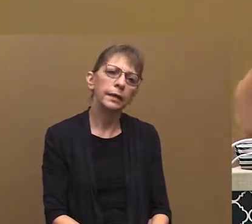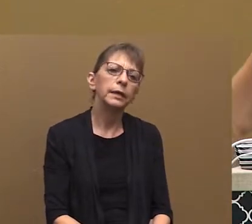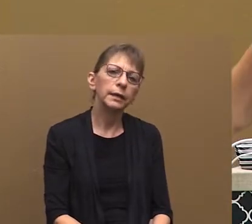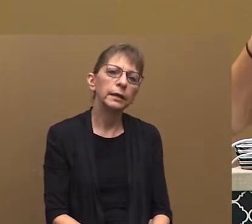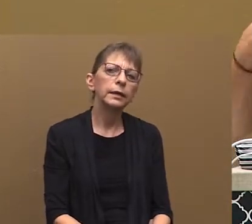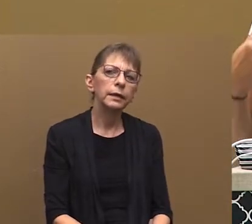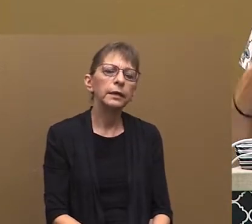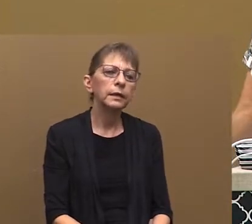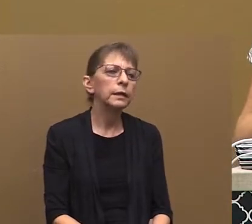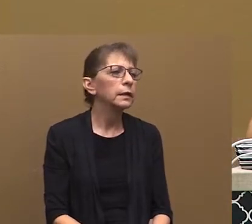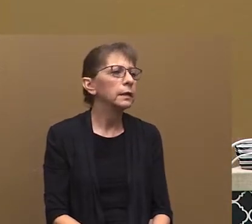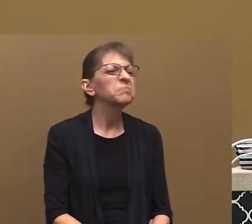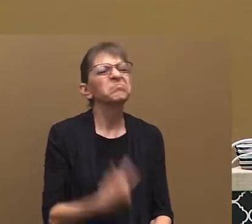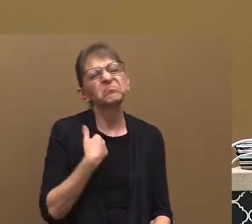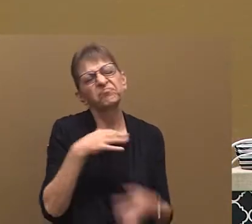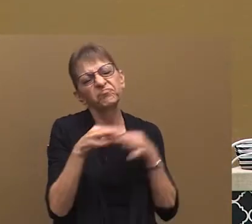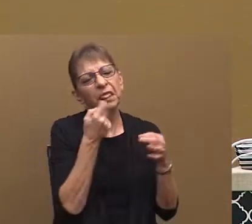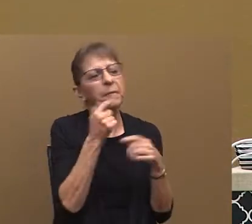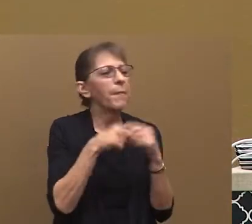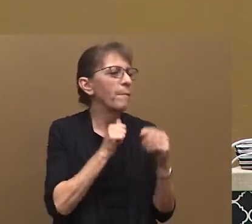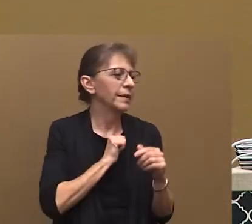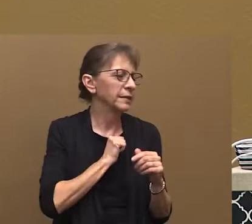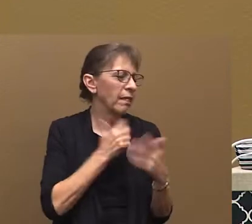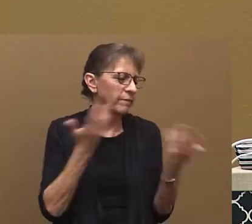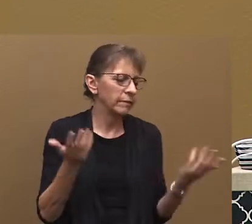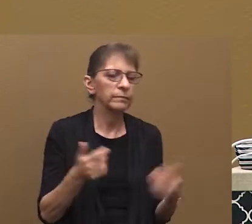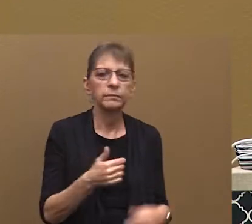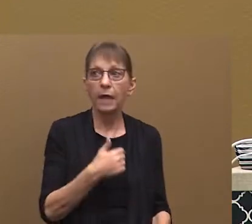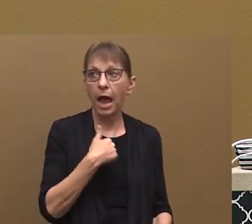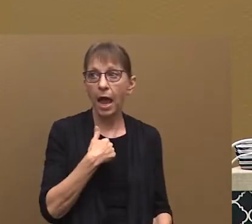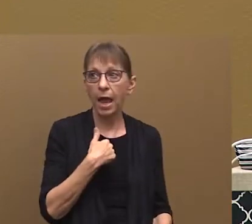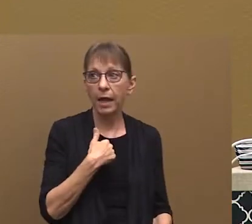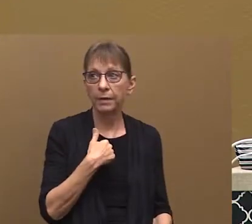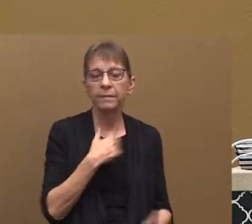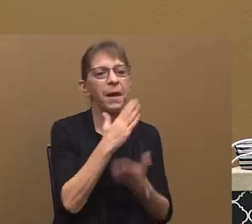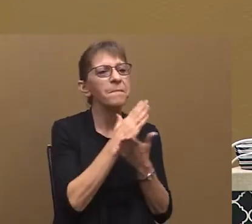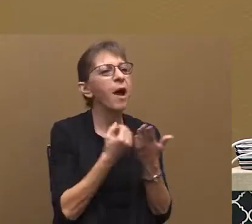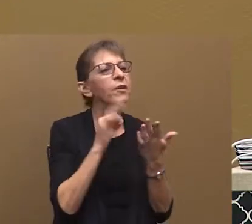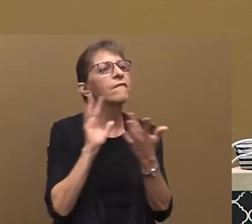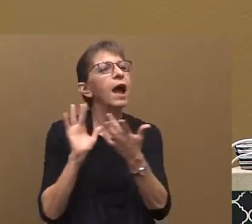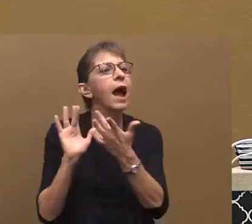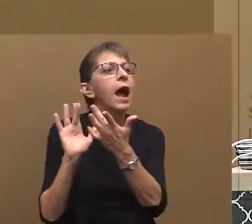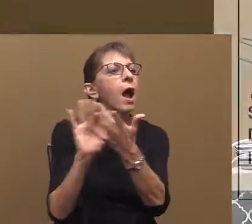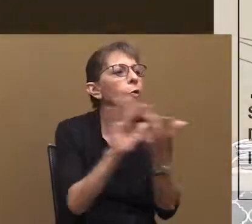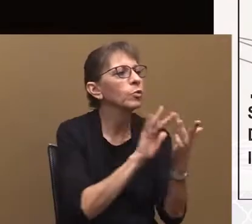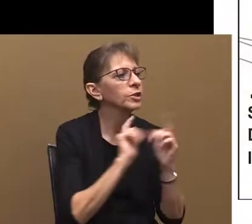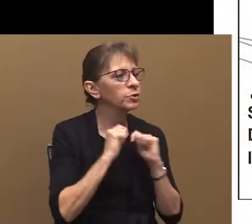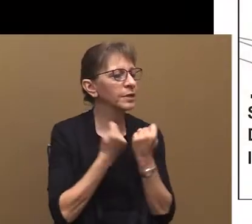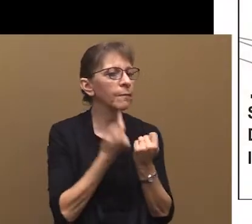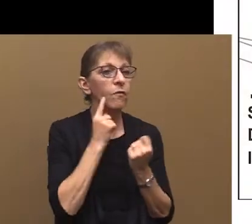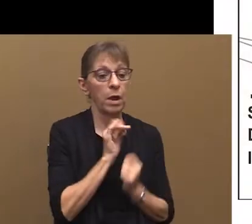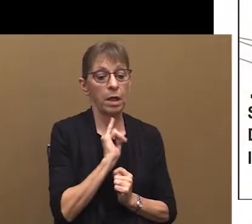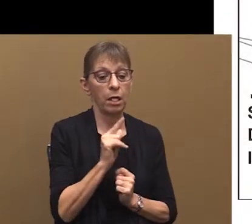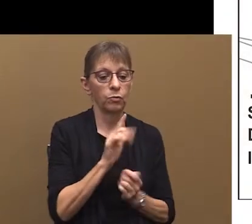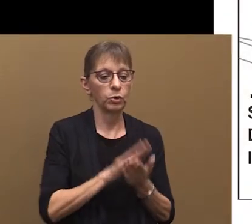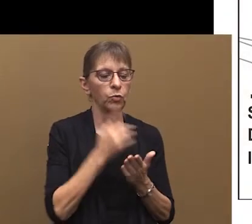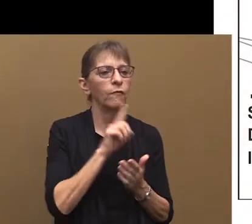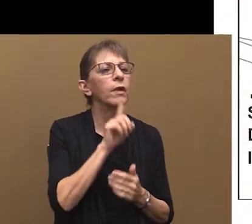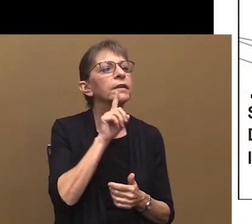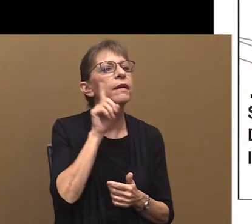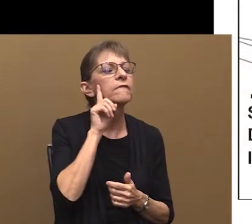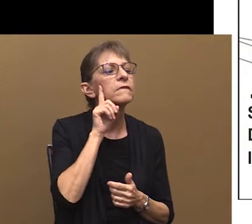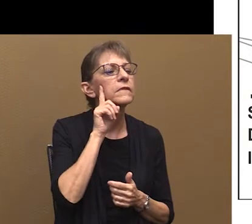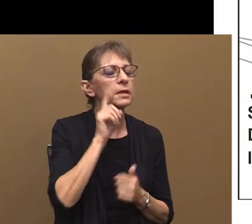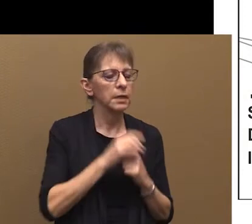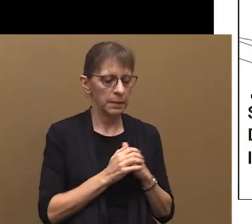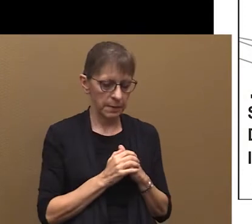I'll tell you a little bit about myself. I am part of the outreach team for the Illinois School